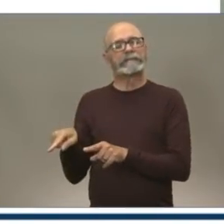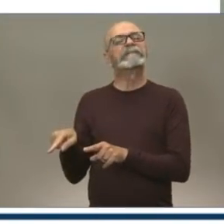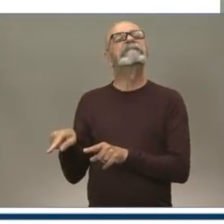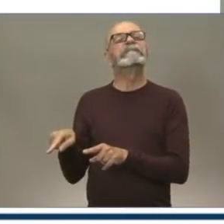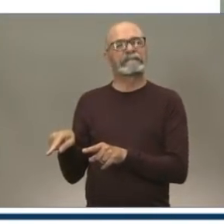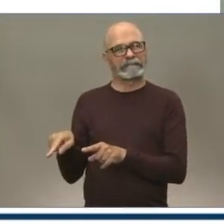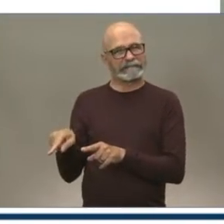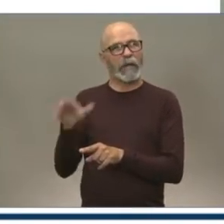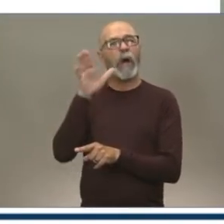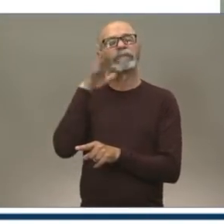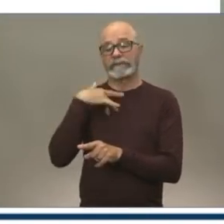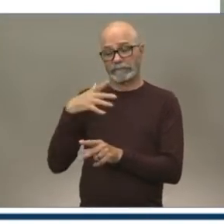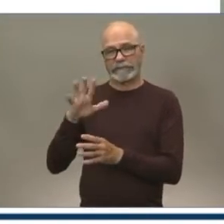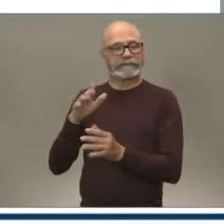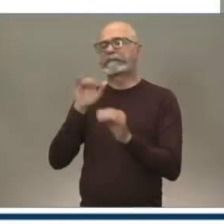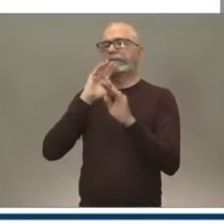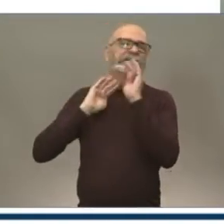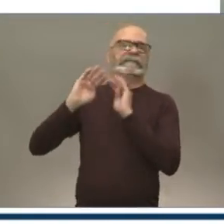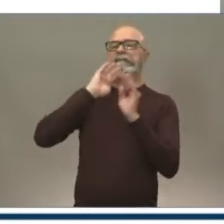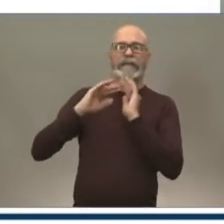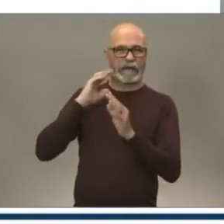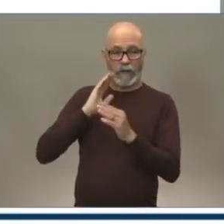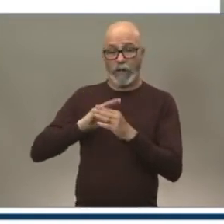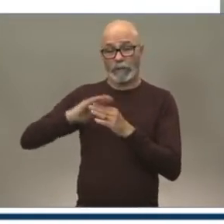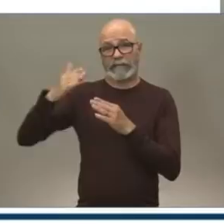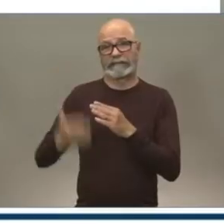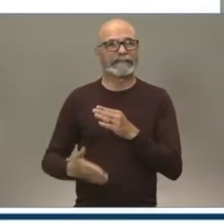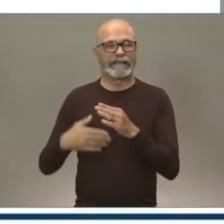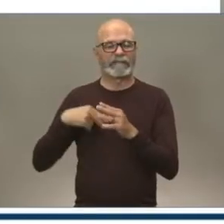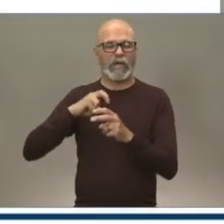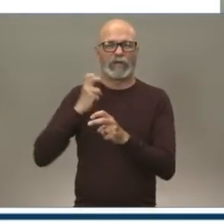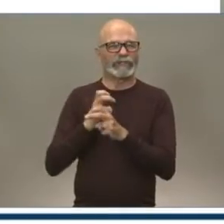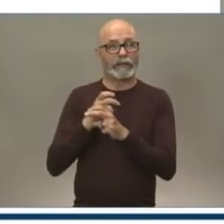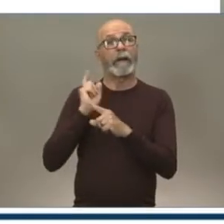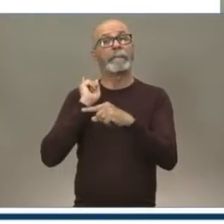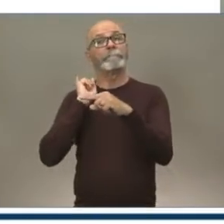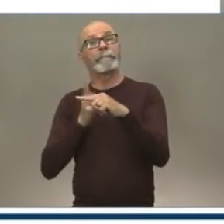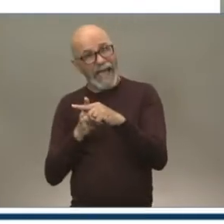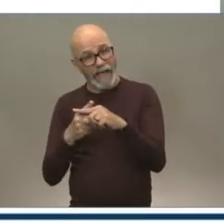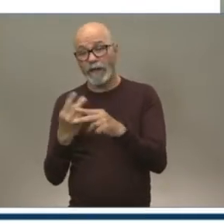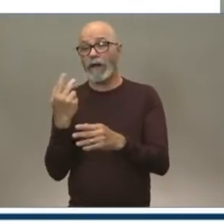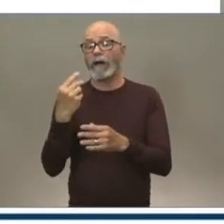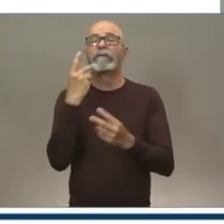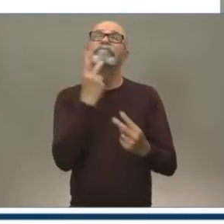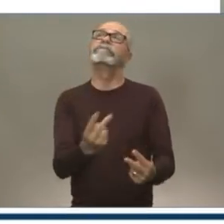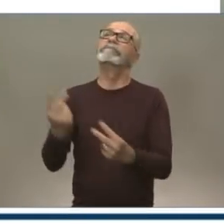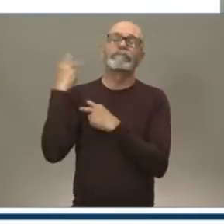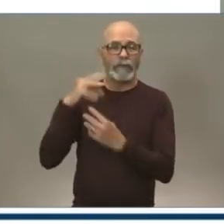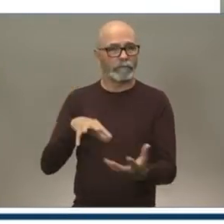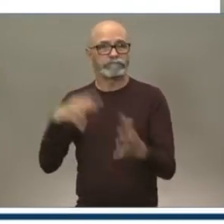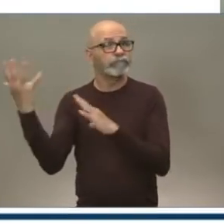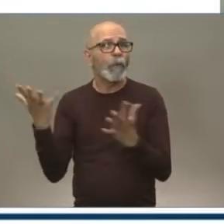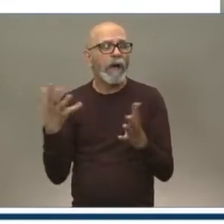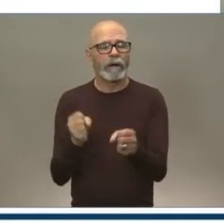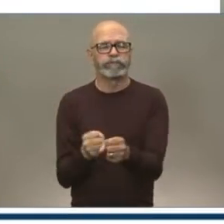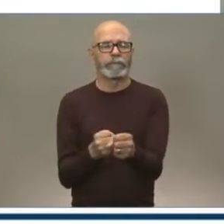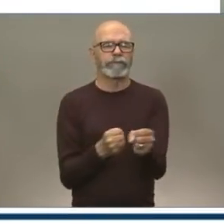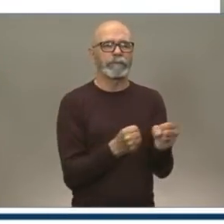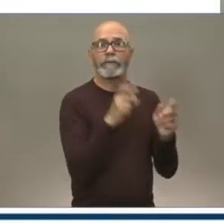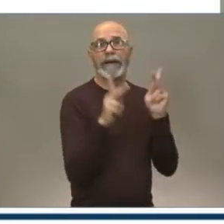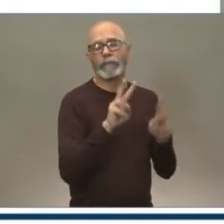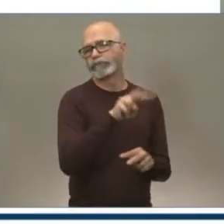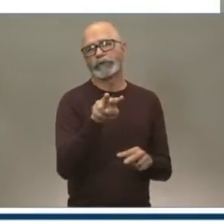the anniversary of the tragedy at Portapique. And so our thoughts continue to be with the families and